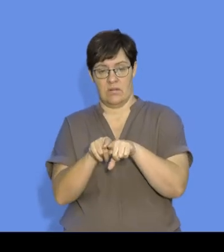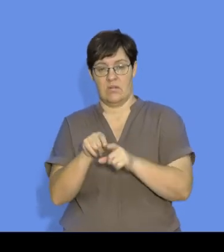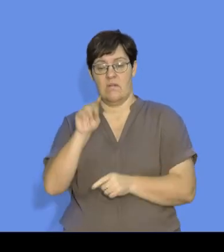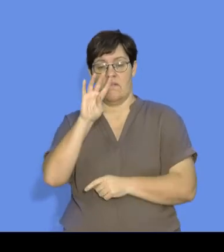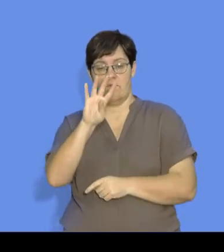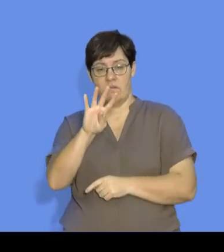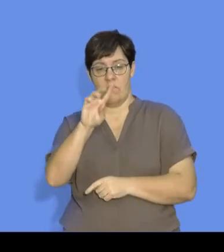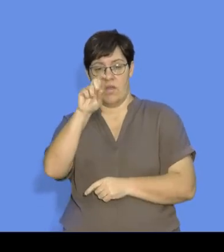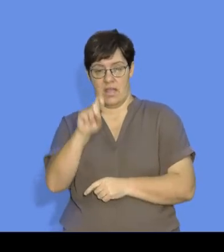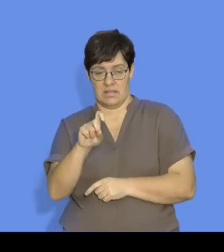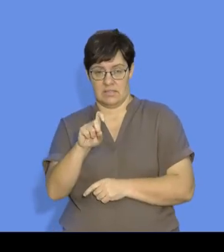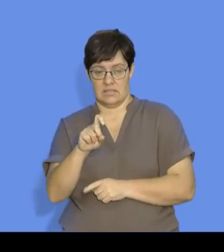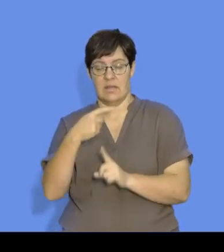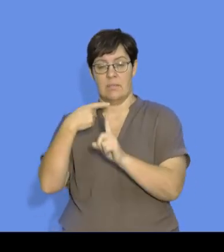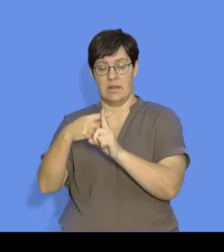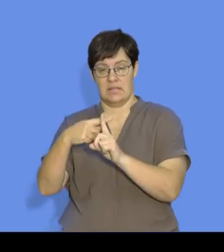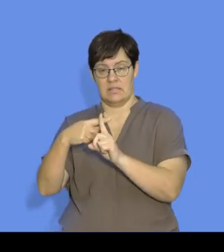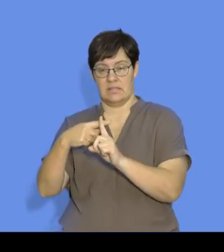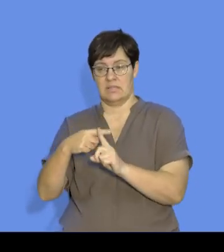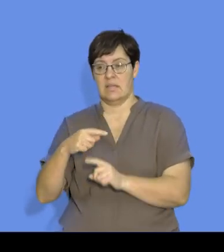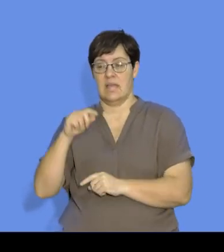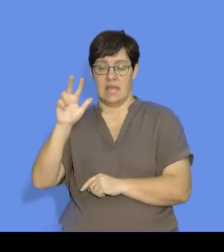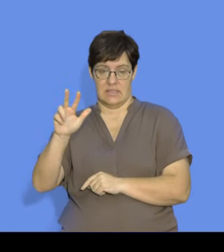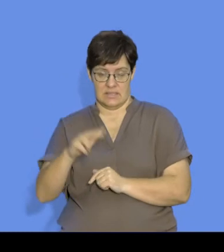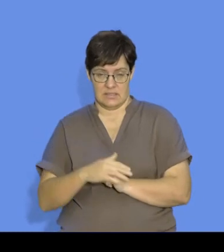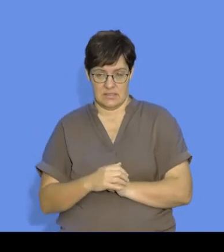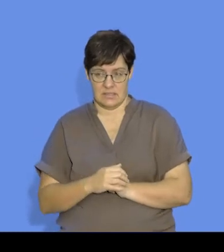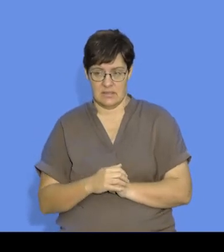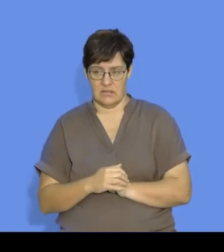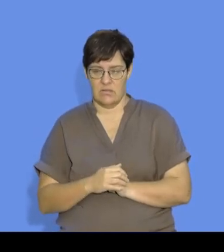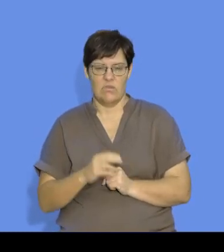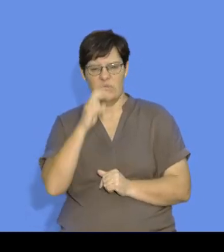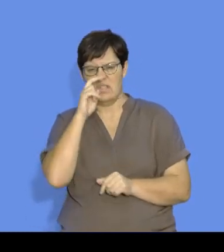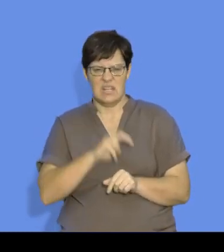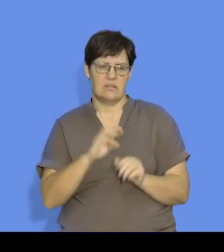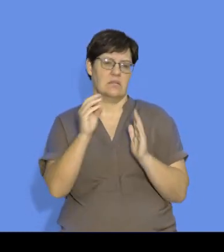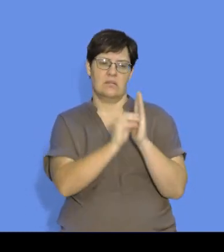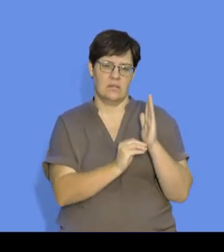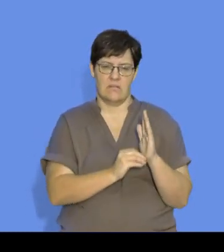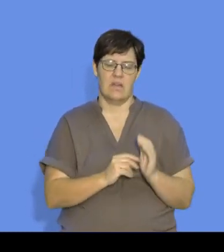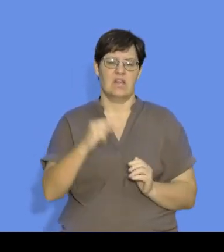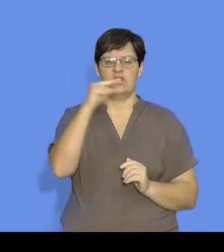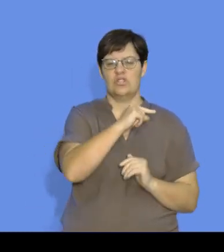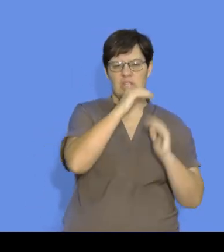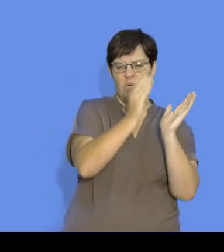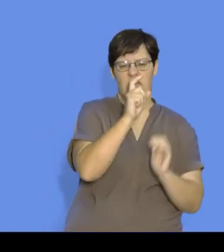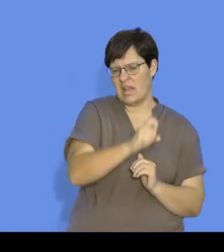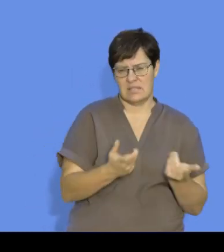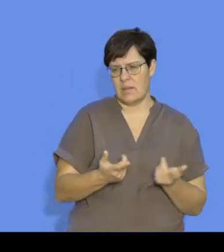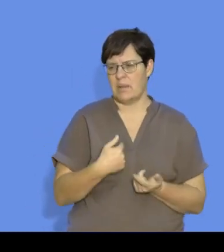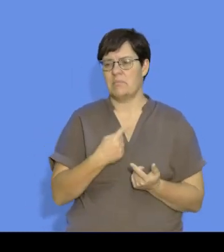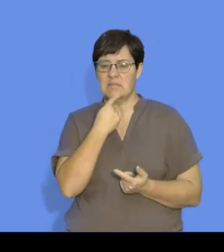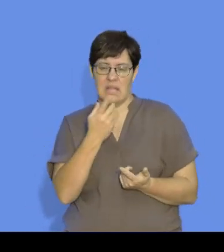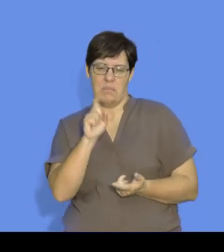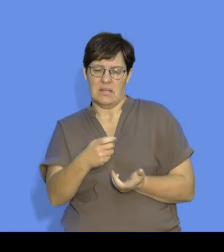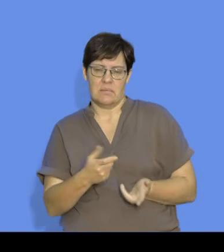to 4x plus 8. You don't really want to write it as g of x or anything, although